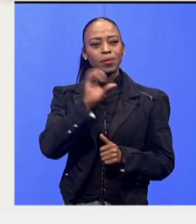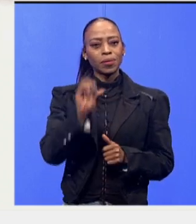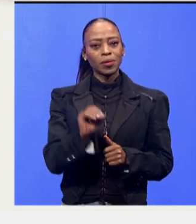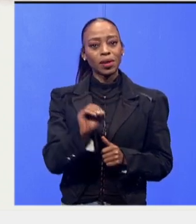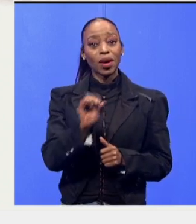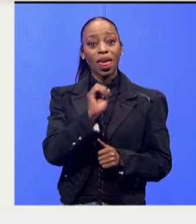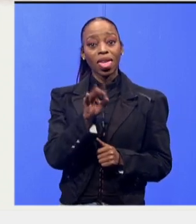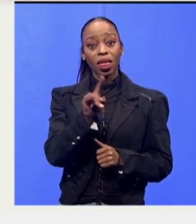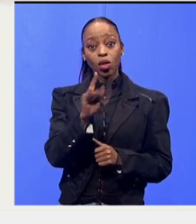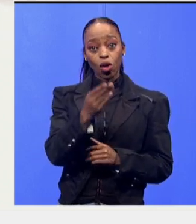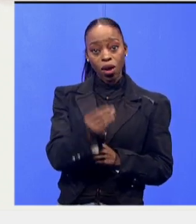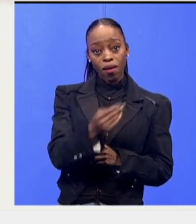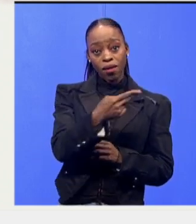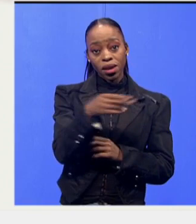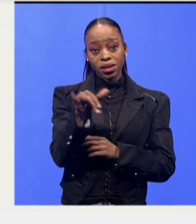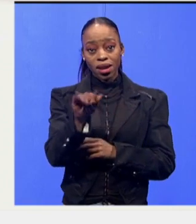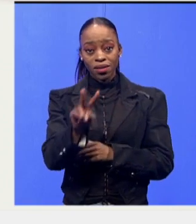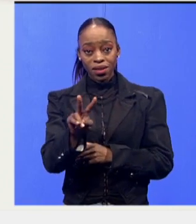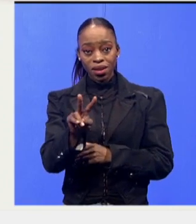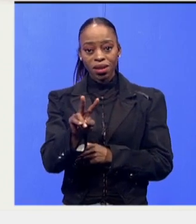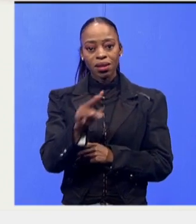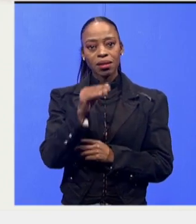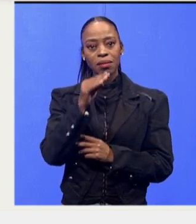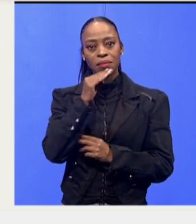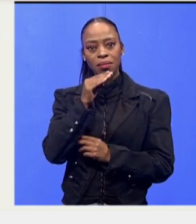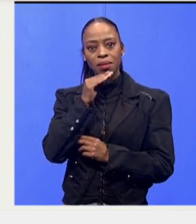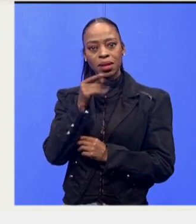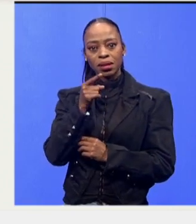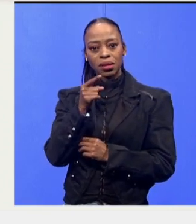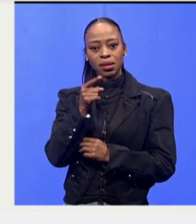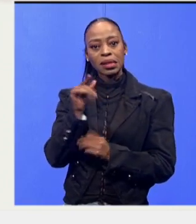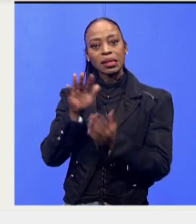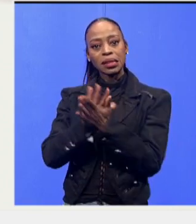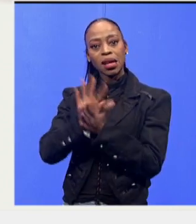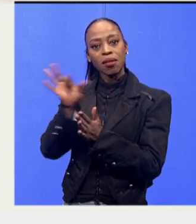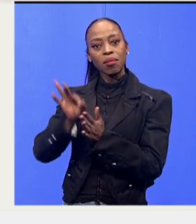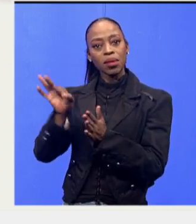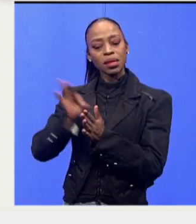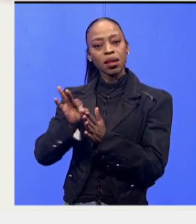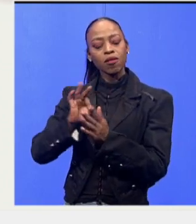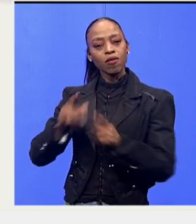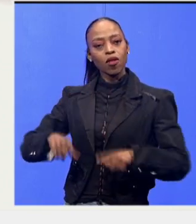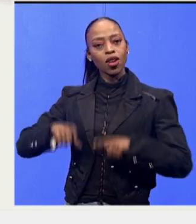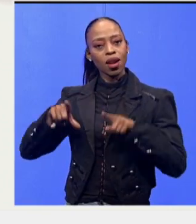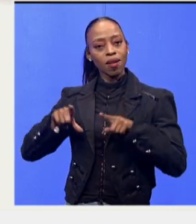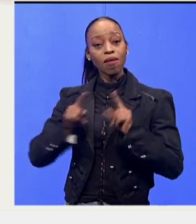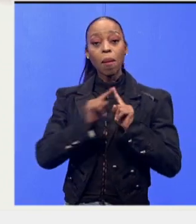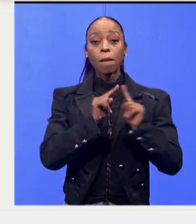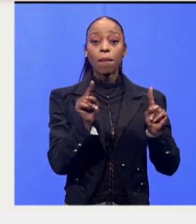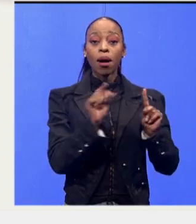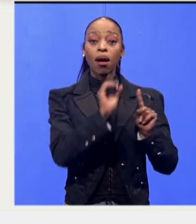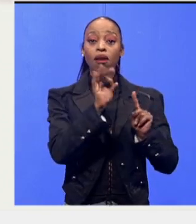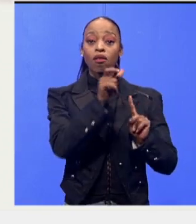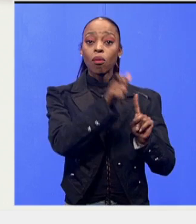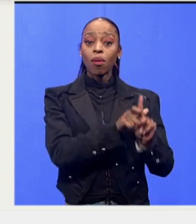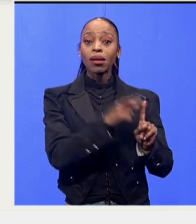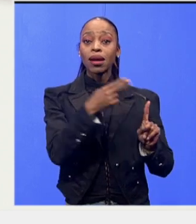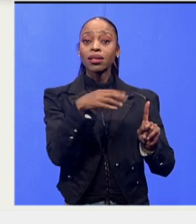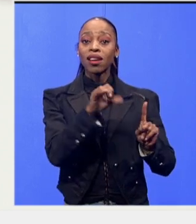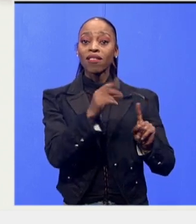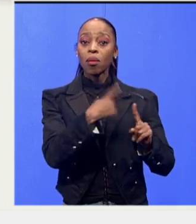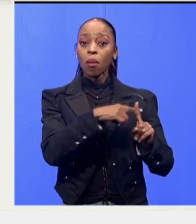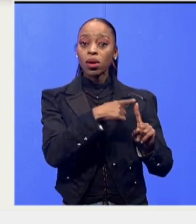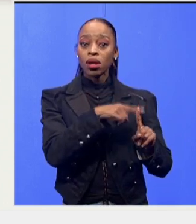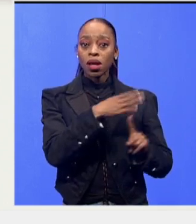have HIV, your risk of getting TB is 10% for your entire lifetime. But if you're a person living with HIV, your risk